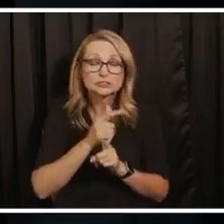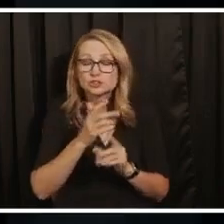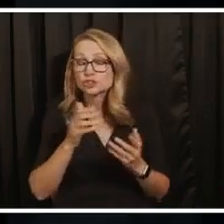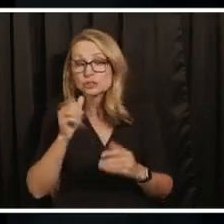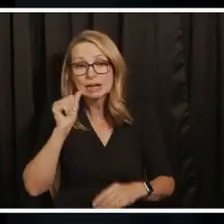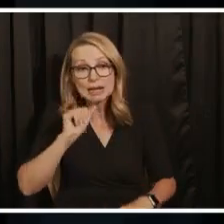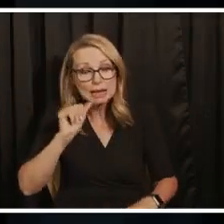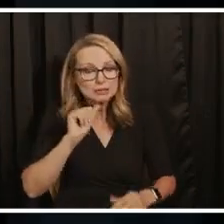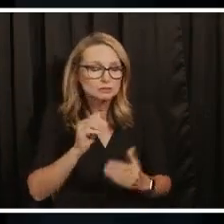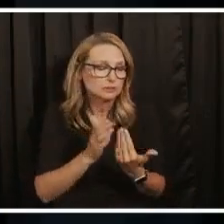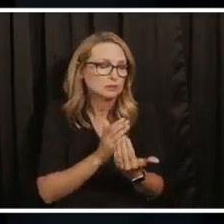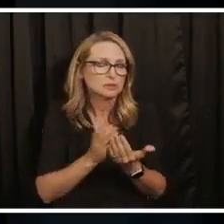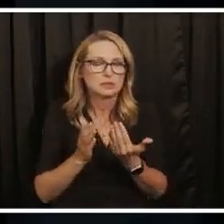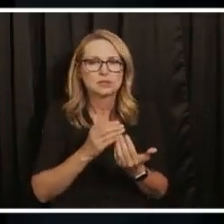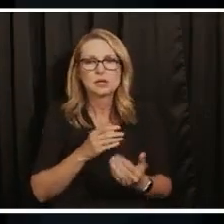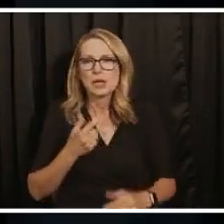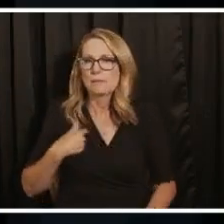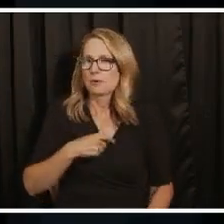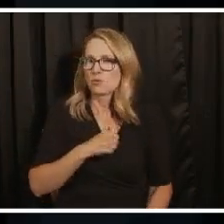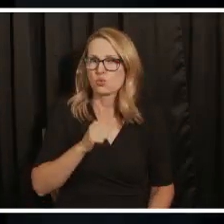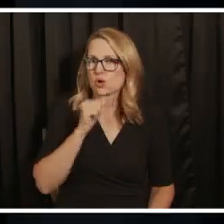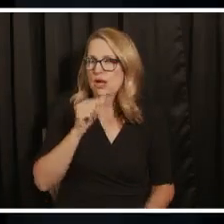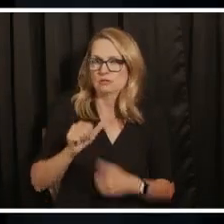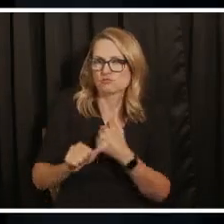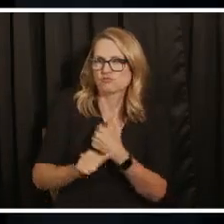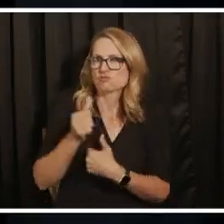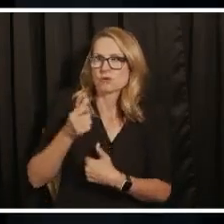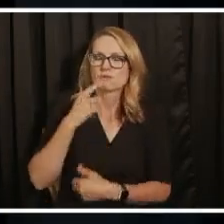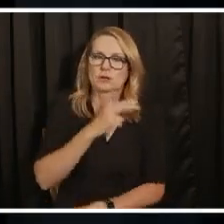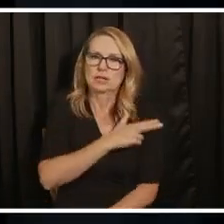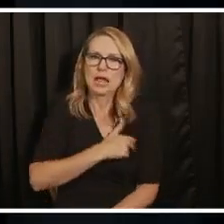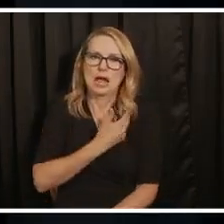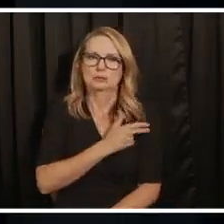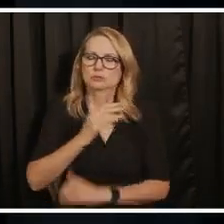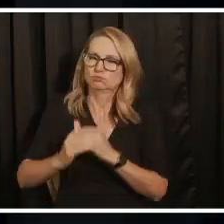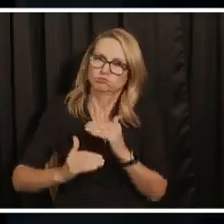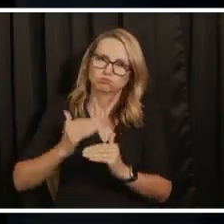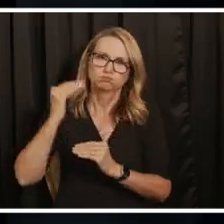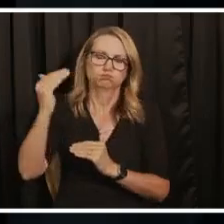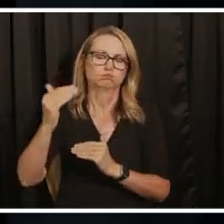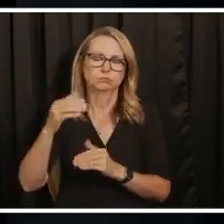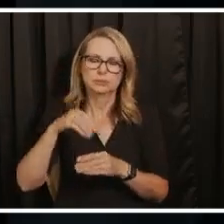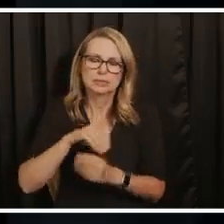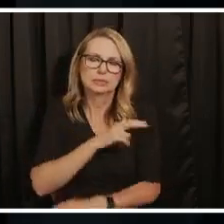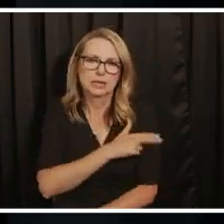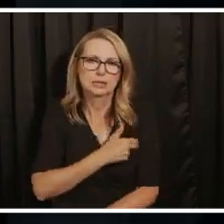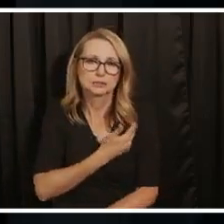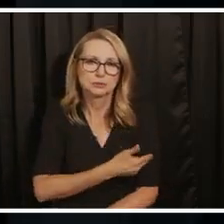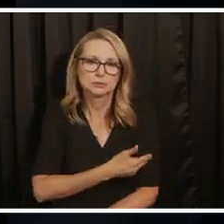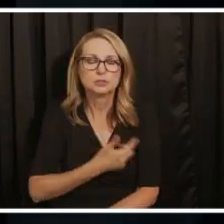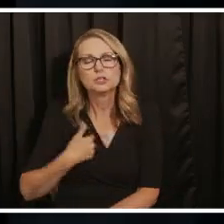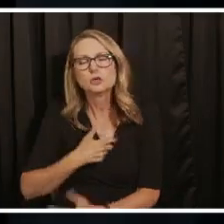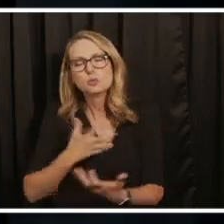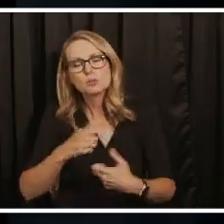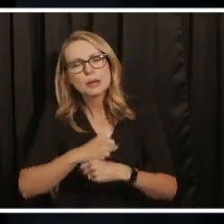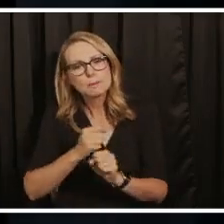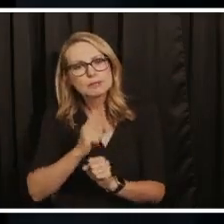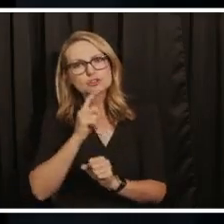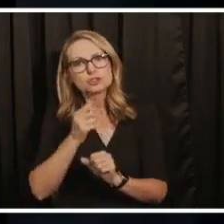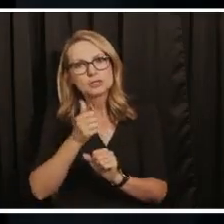but not in jeopardy of overwhelming our system, and we retain the very best quality of care for anybody who contracts any illness here in